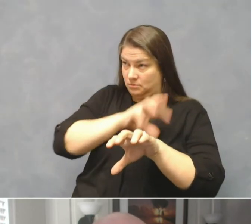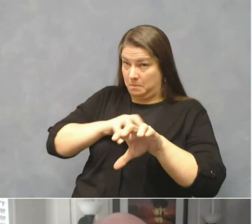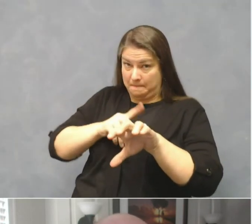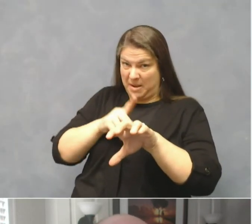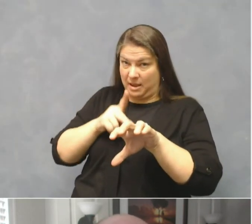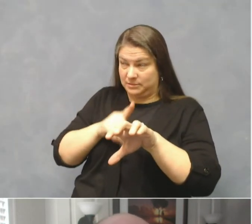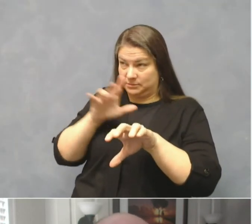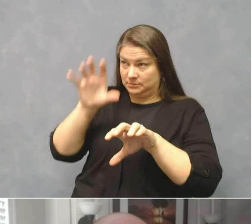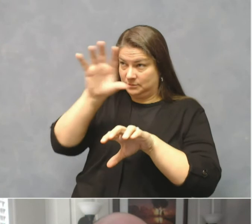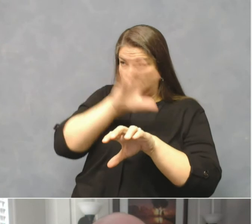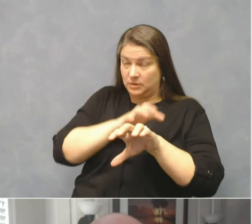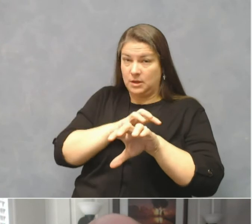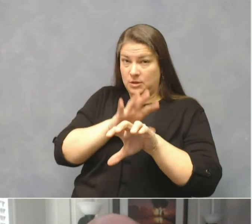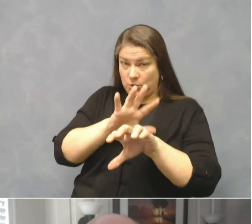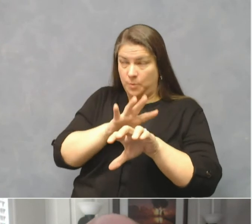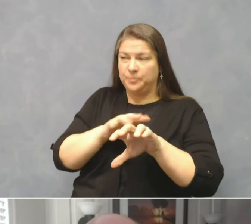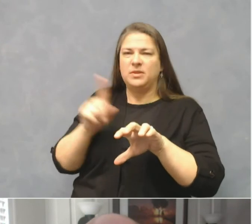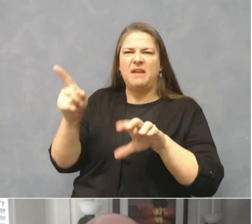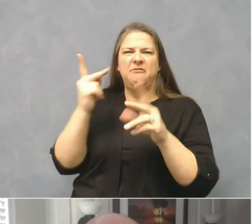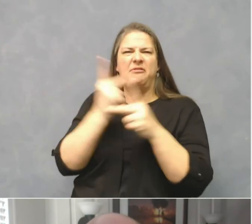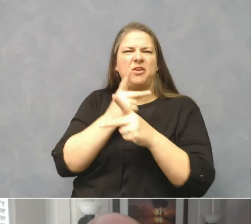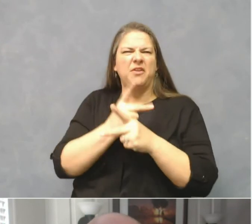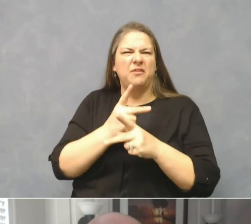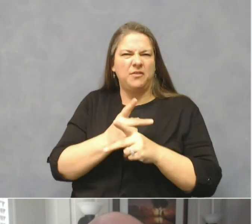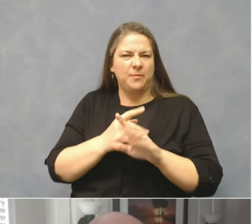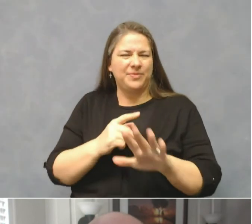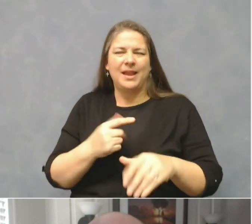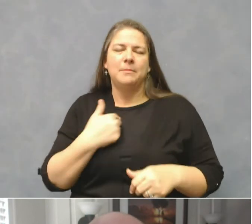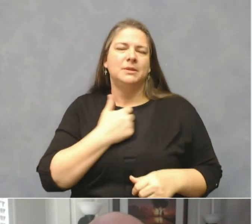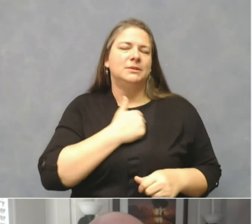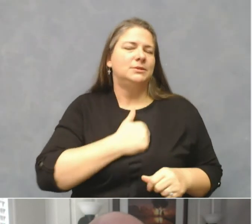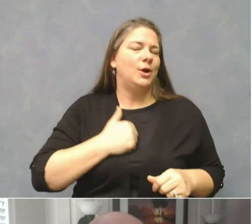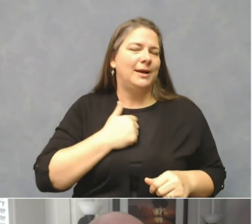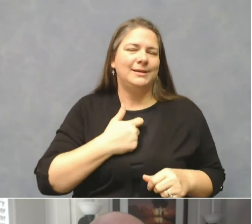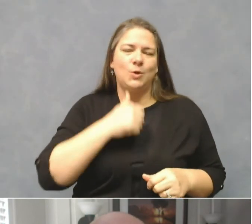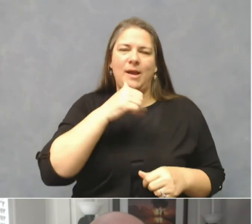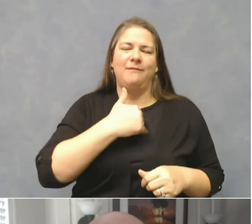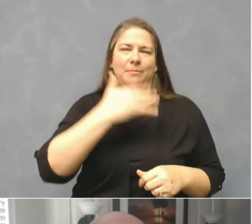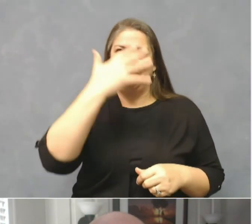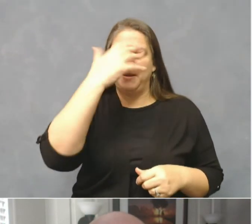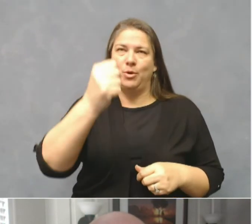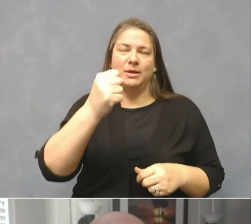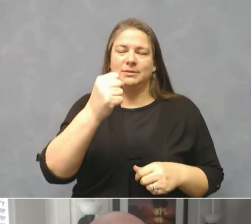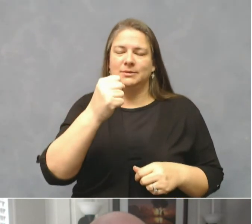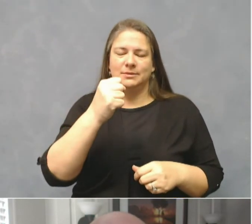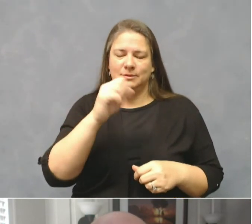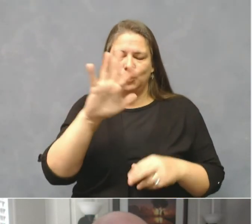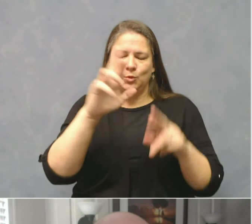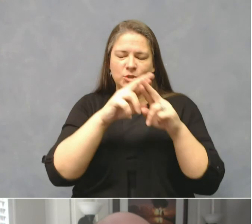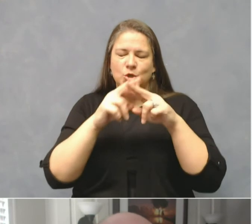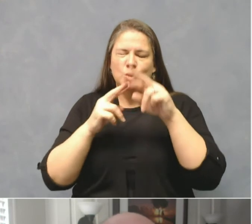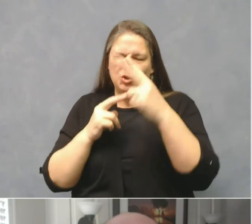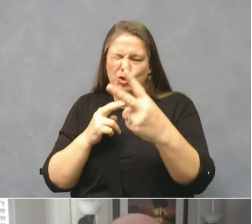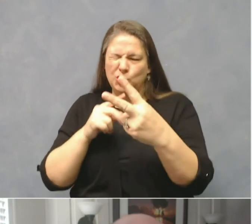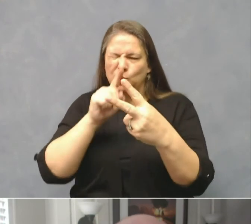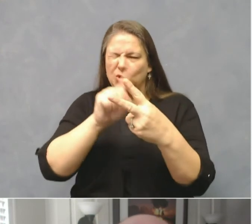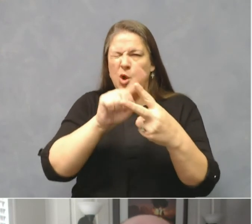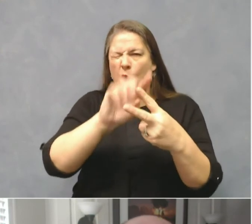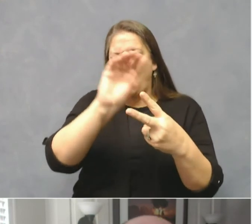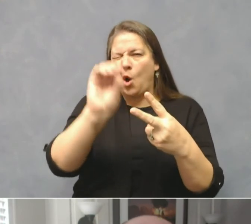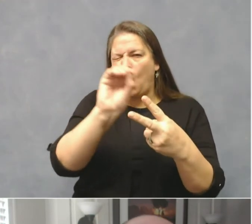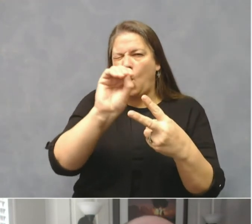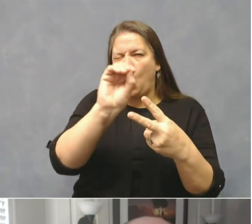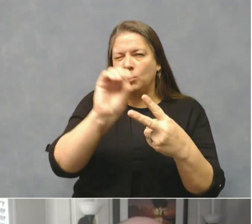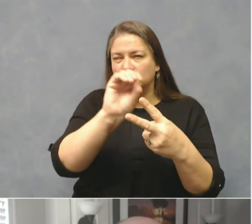for Region 2, and again, I'm sorry, I don't have all of these regions memorized, but for Region 2, which includes Owensboro, and on the